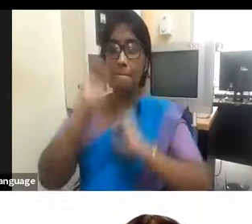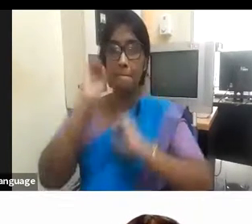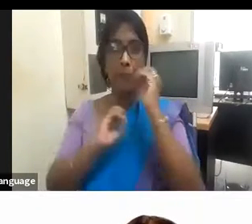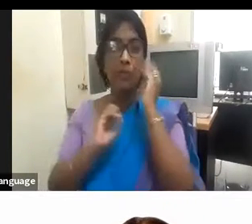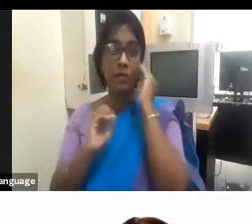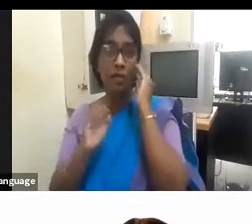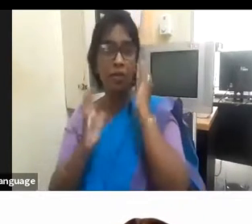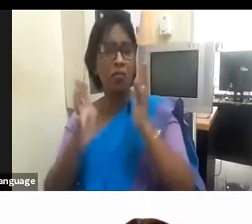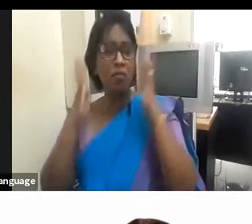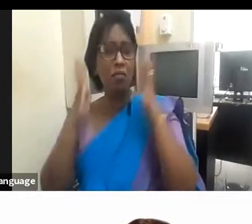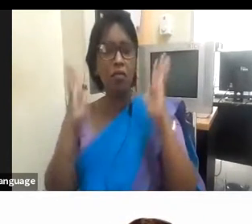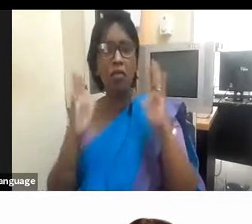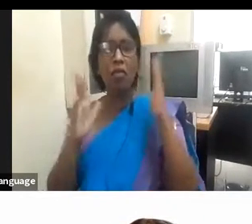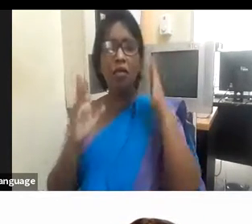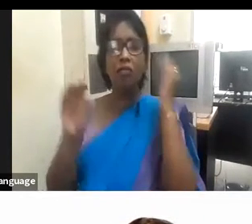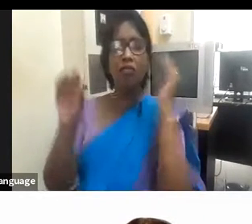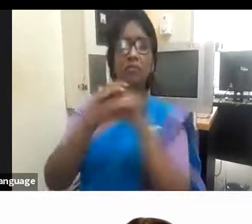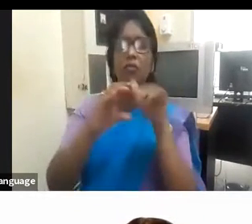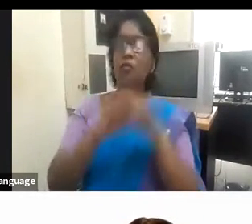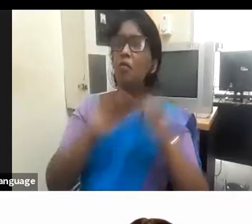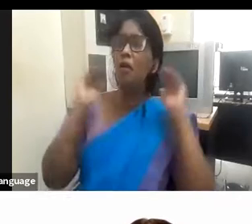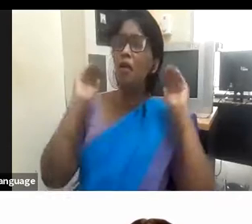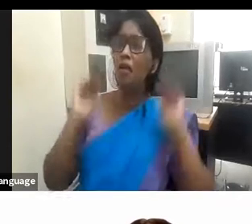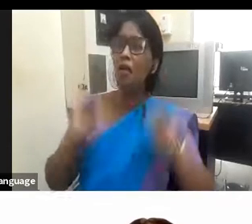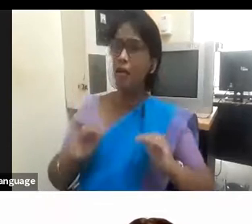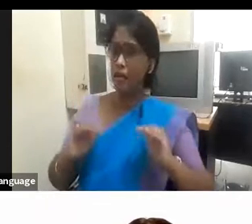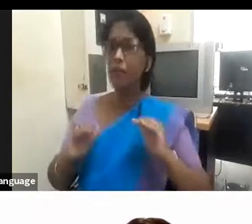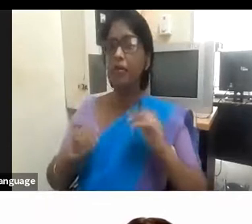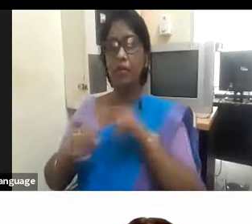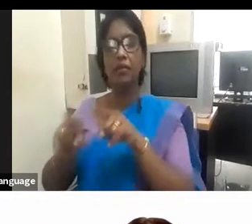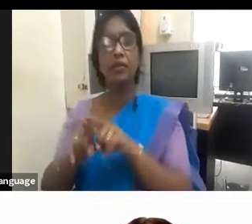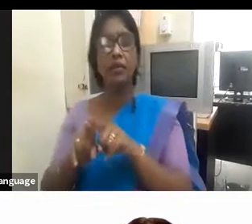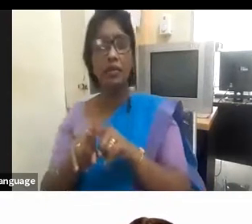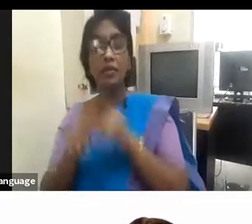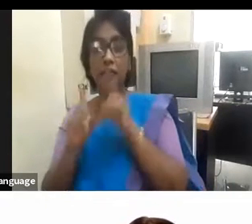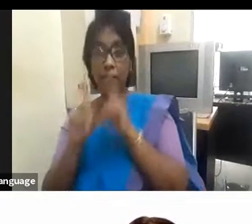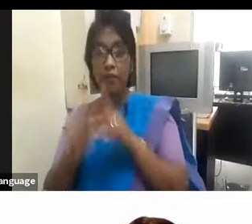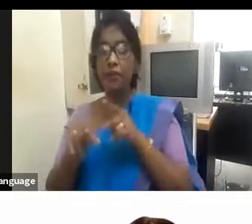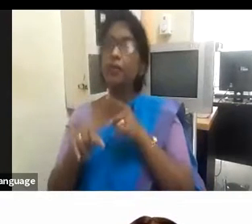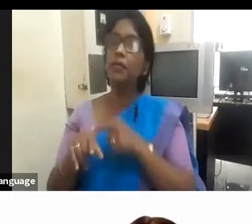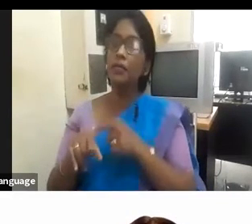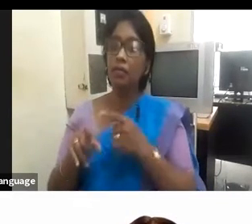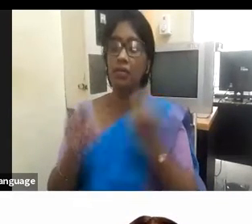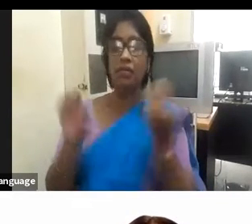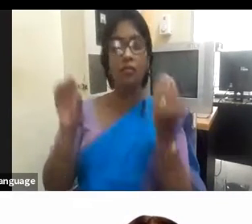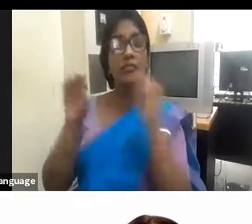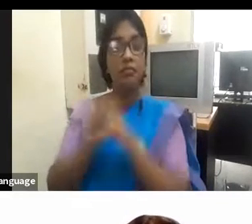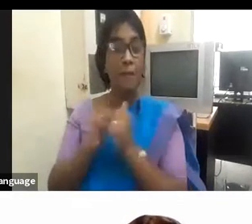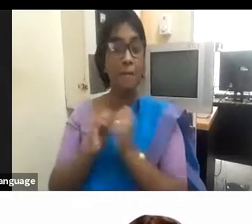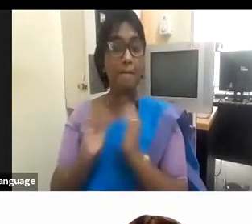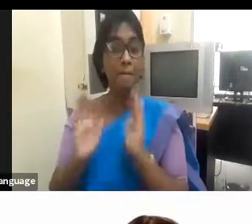continue this journey. So when I first started recruiting female